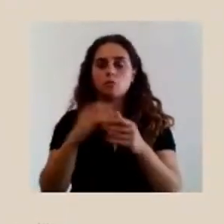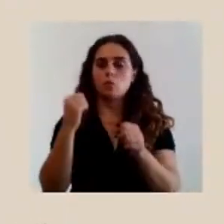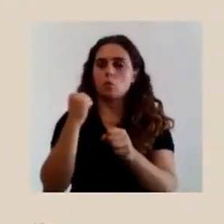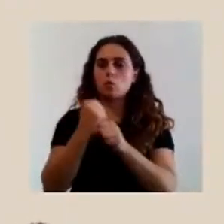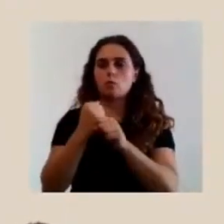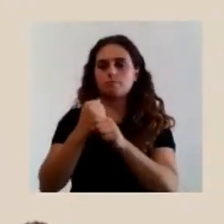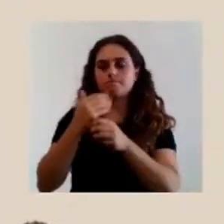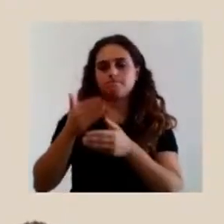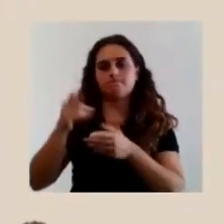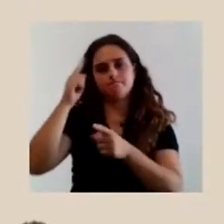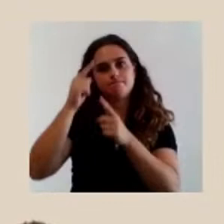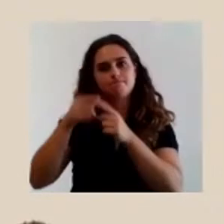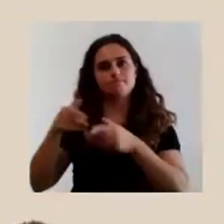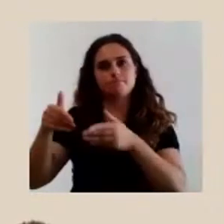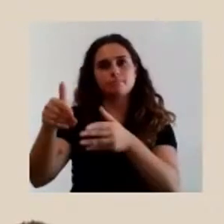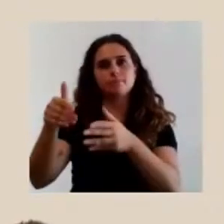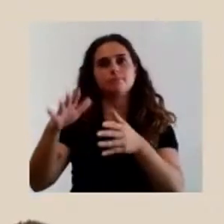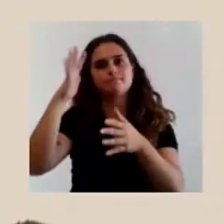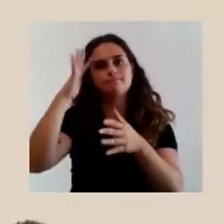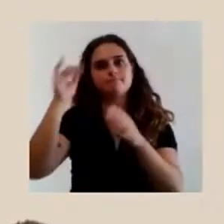to unbiasing.